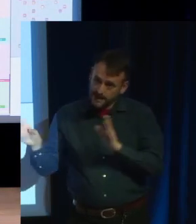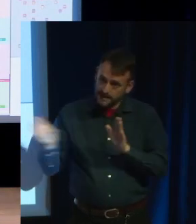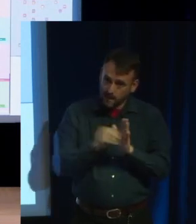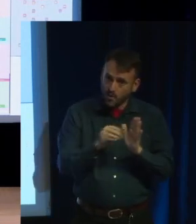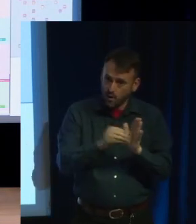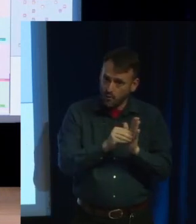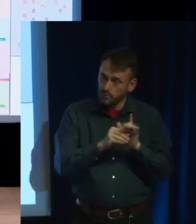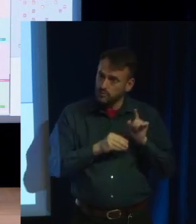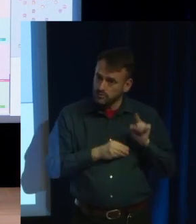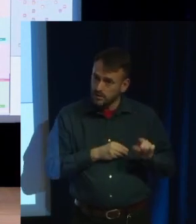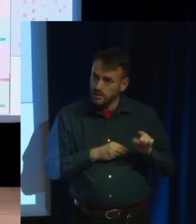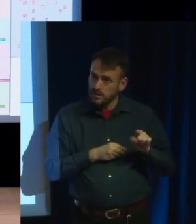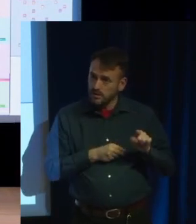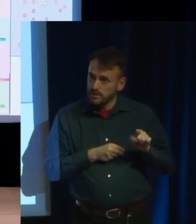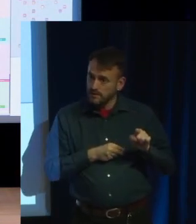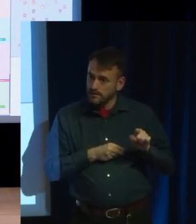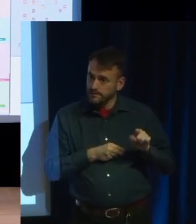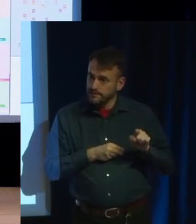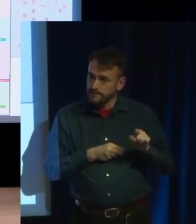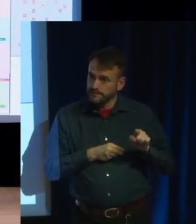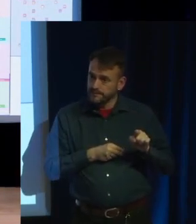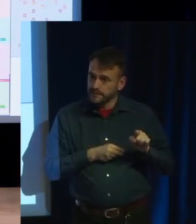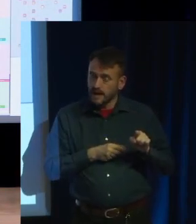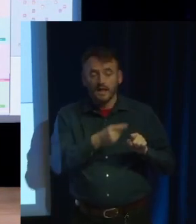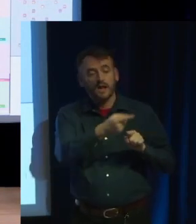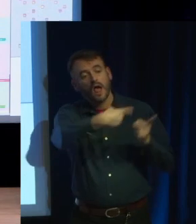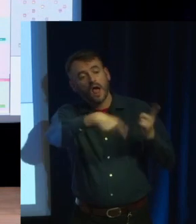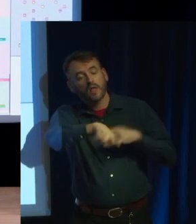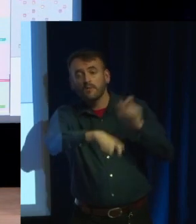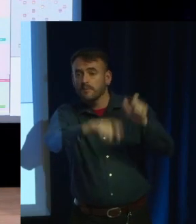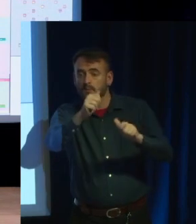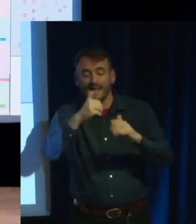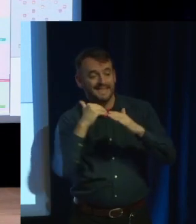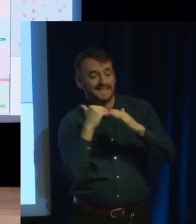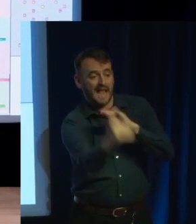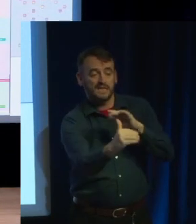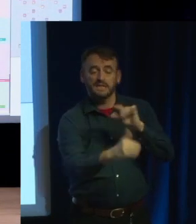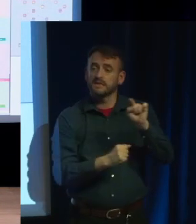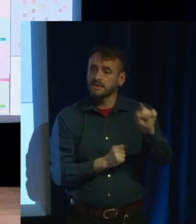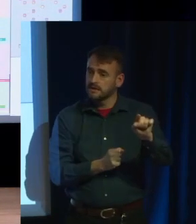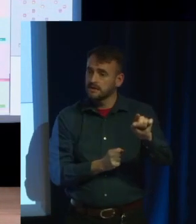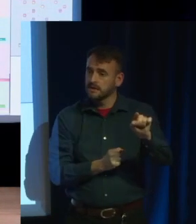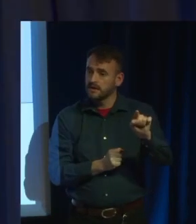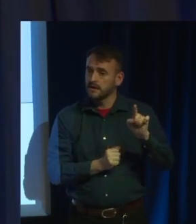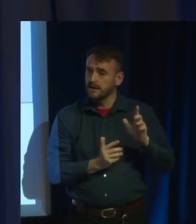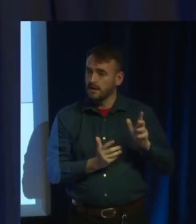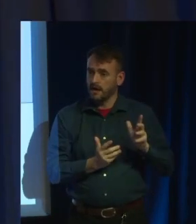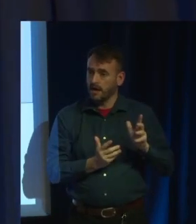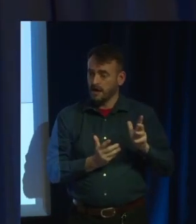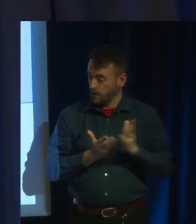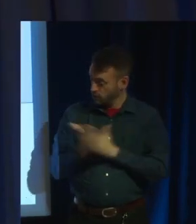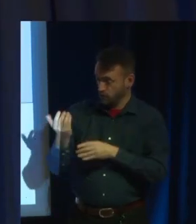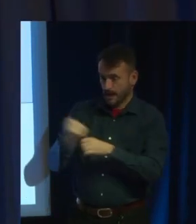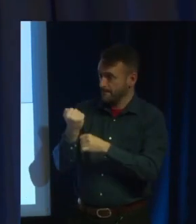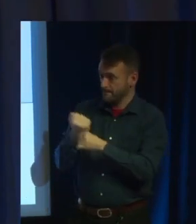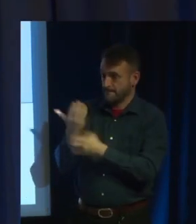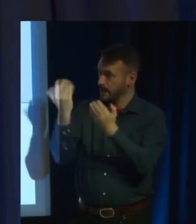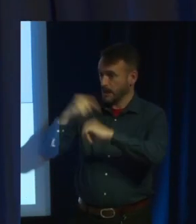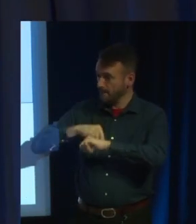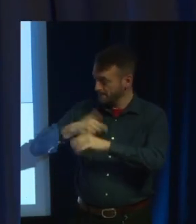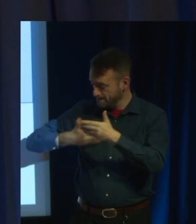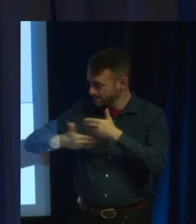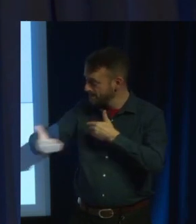it to basically everybody else at whatever moment in the game you want. So